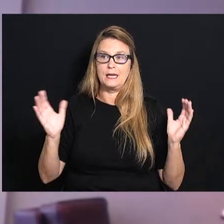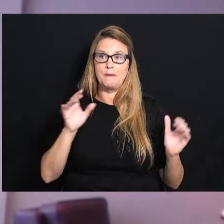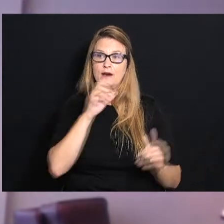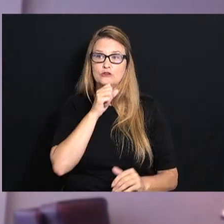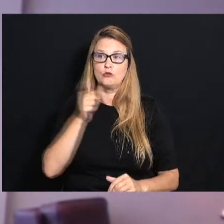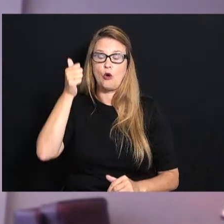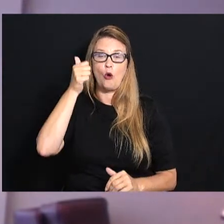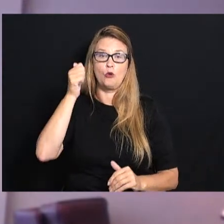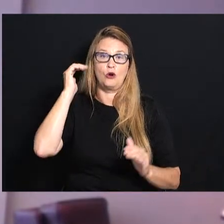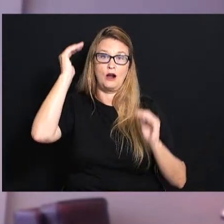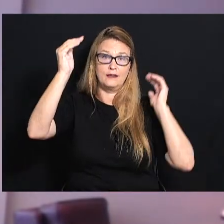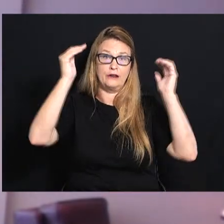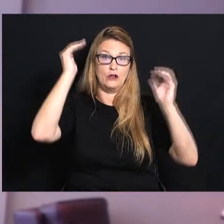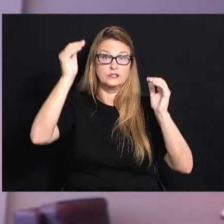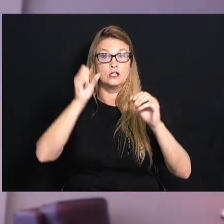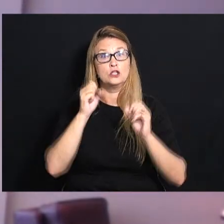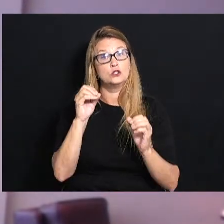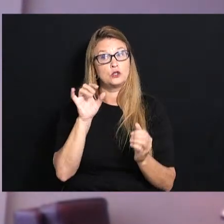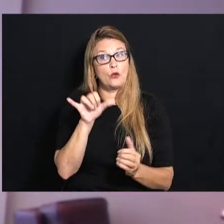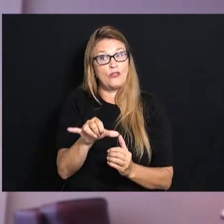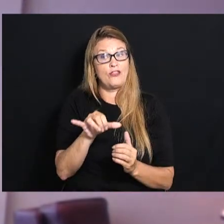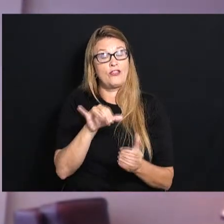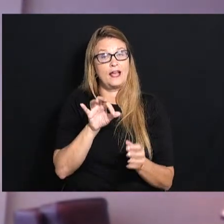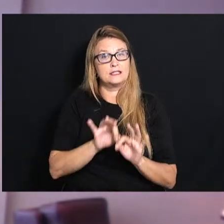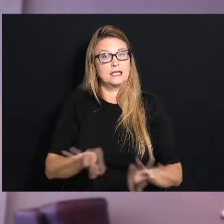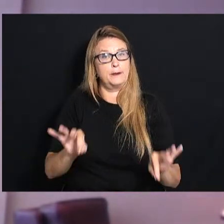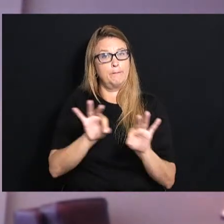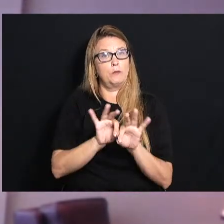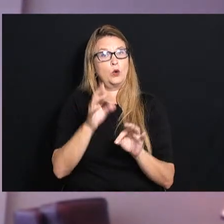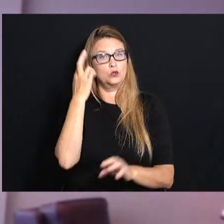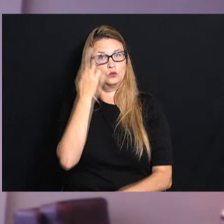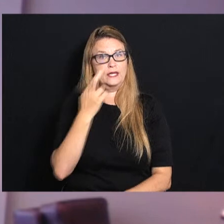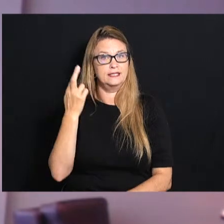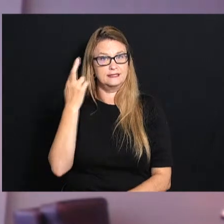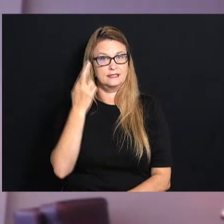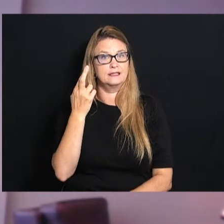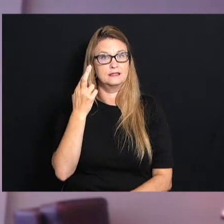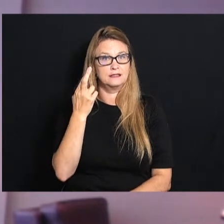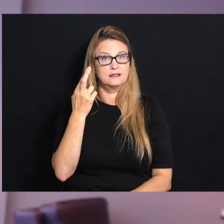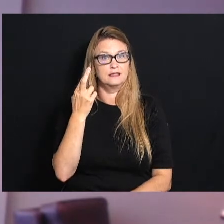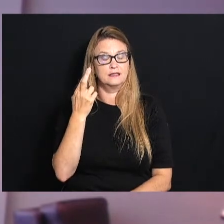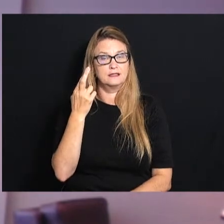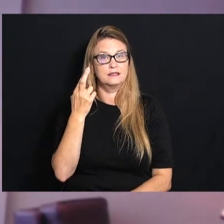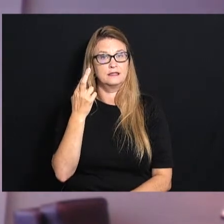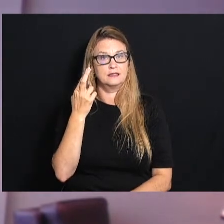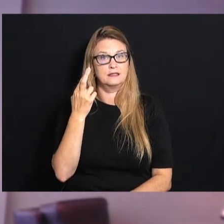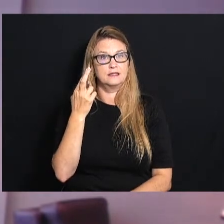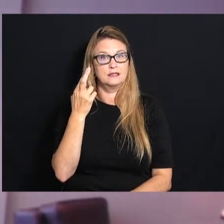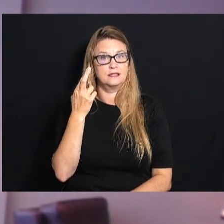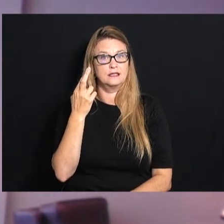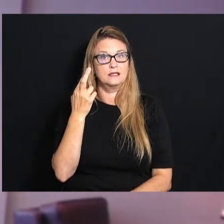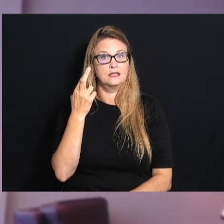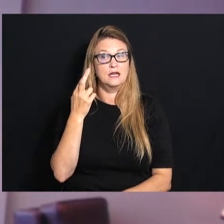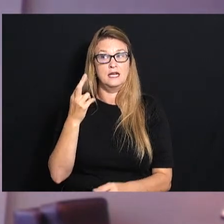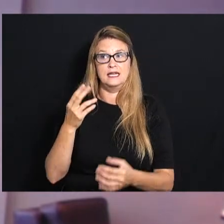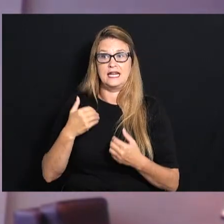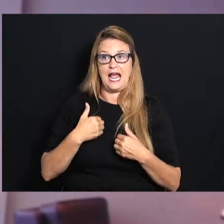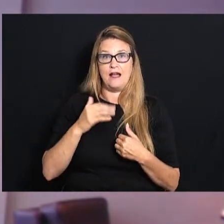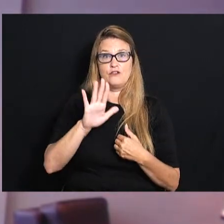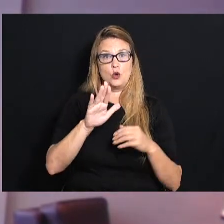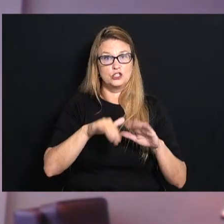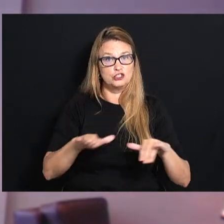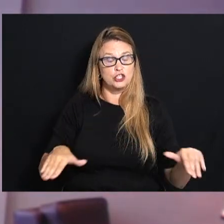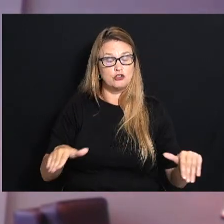adults. And therefore, that's a really important reason to get your children, if you do